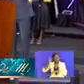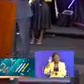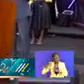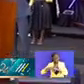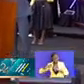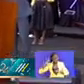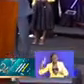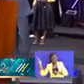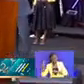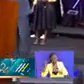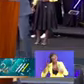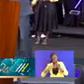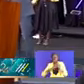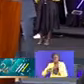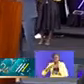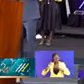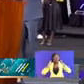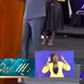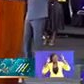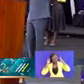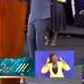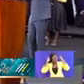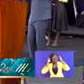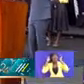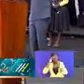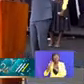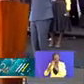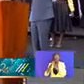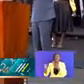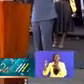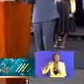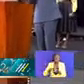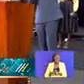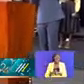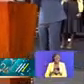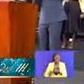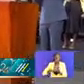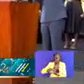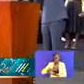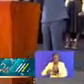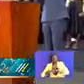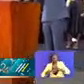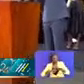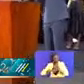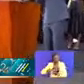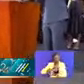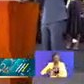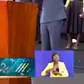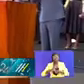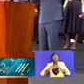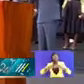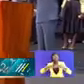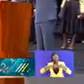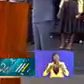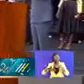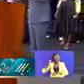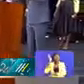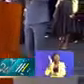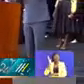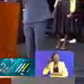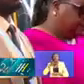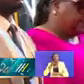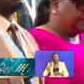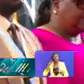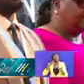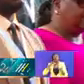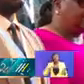Kenya there will be no political process again that is going to interfere with what God wants to do in